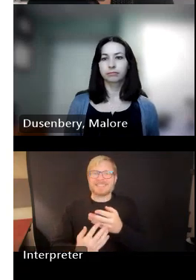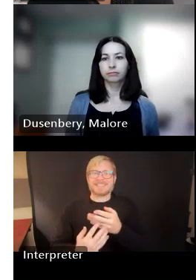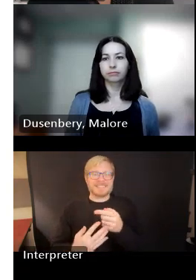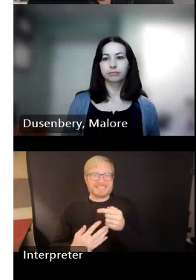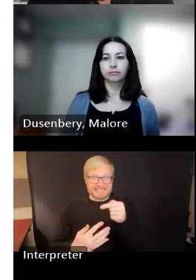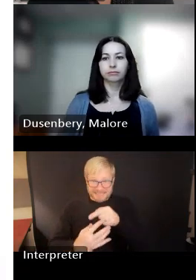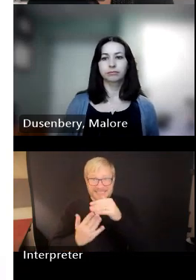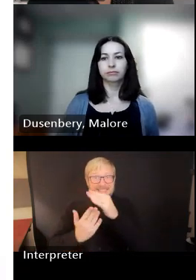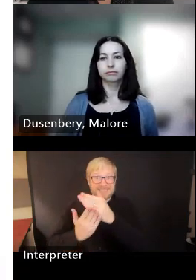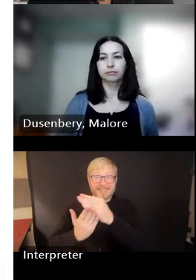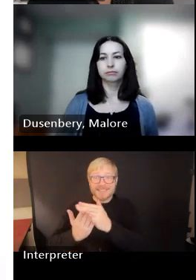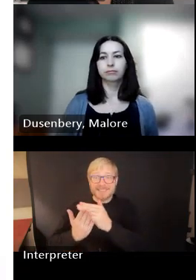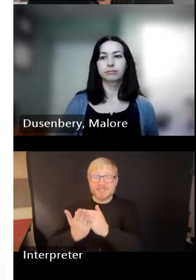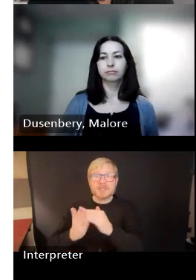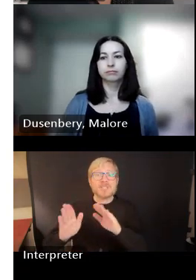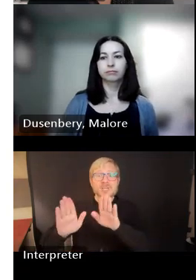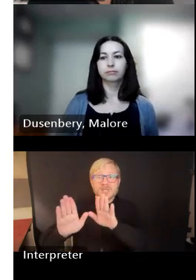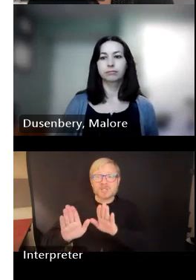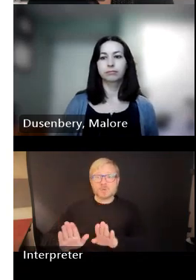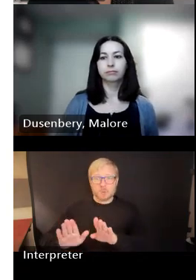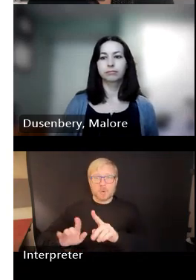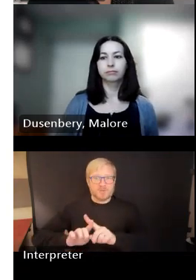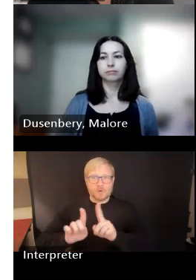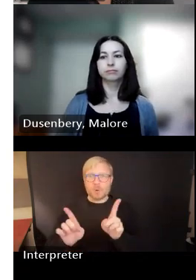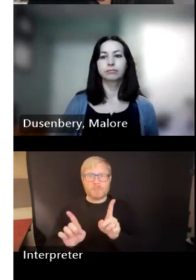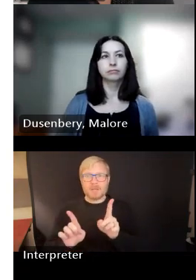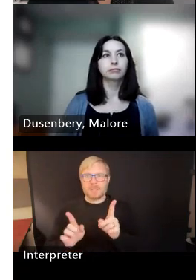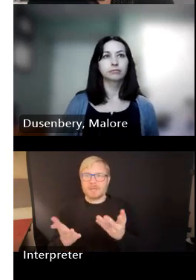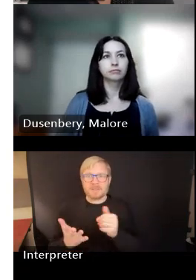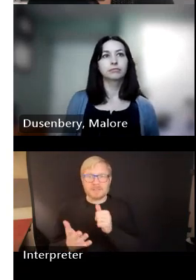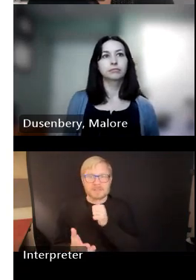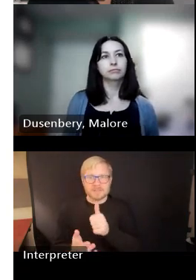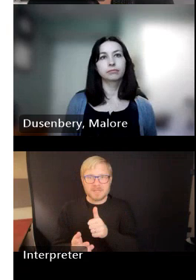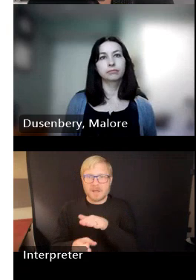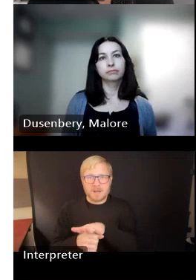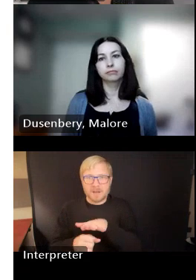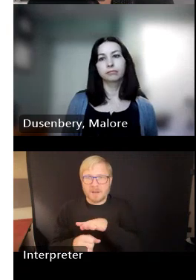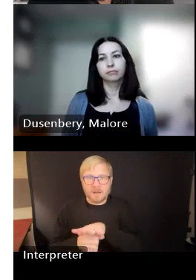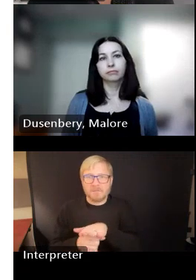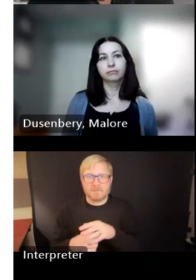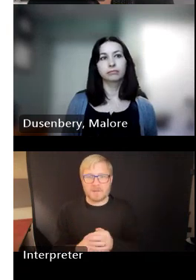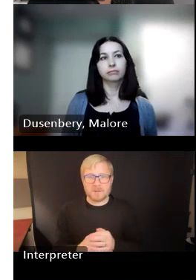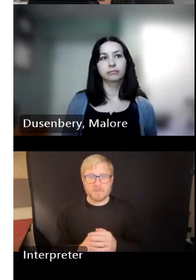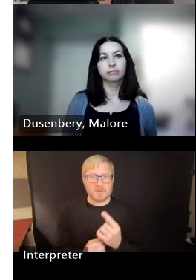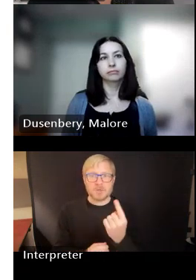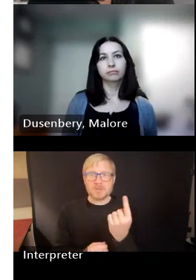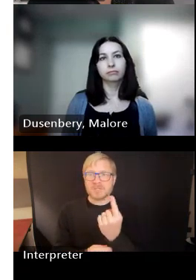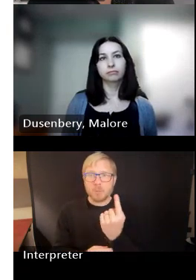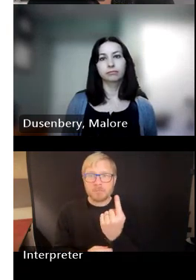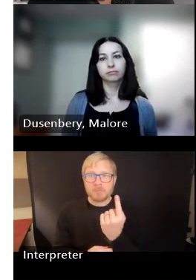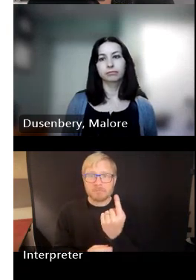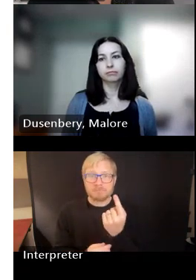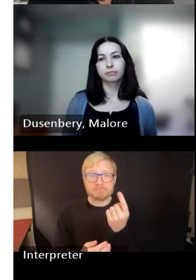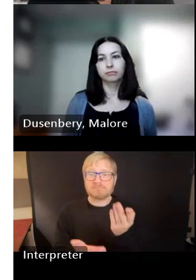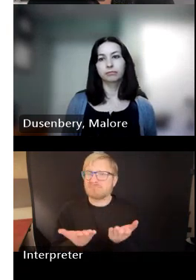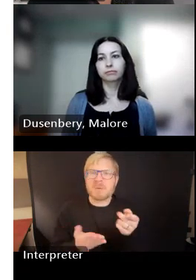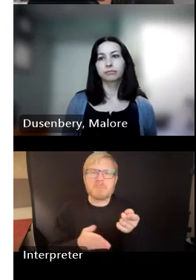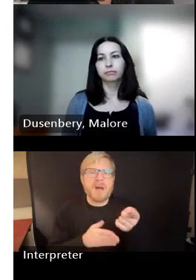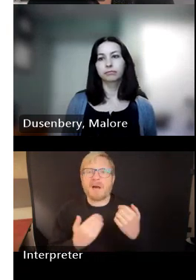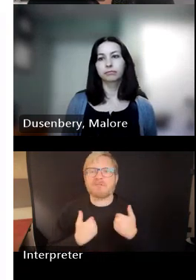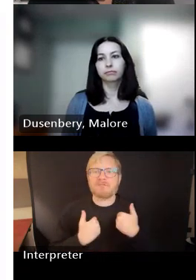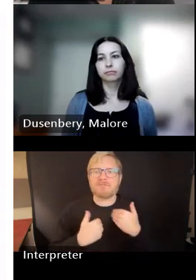amazing if they have that resource. It's not enough. That peer counselor who understands some more of their